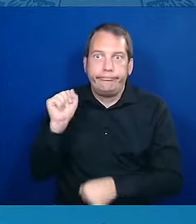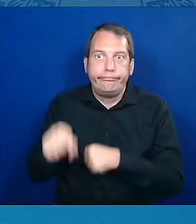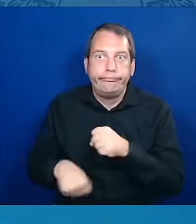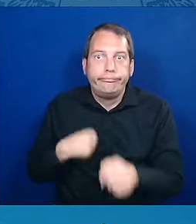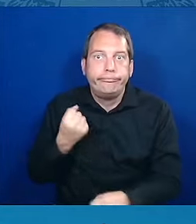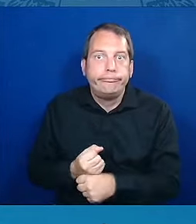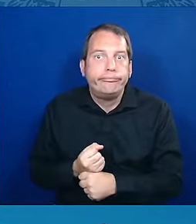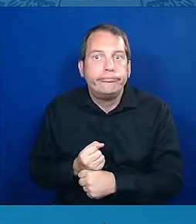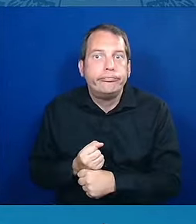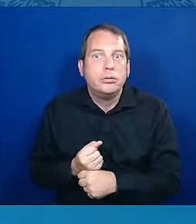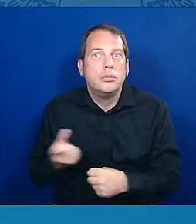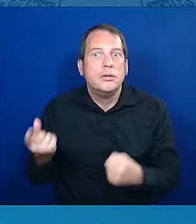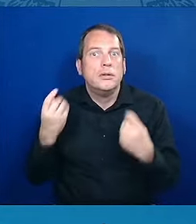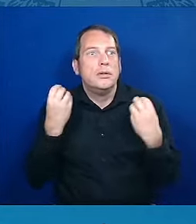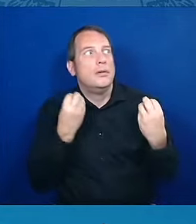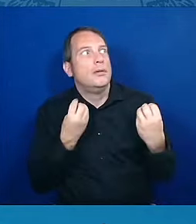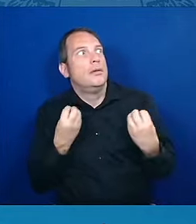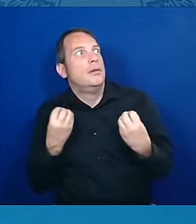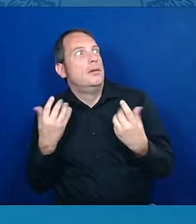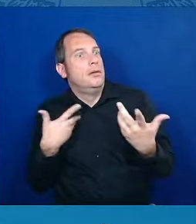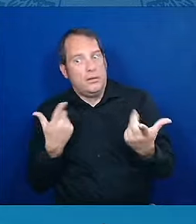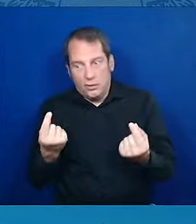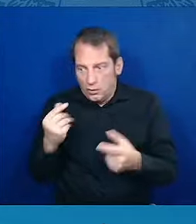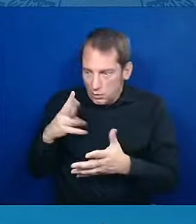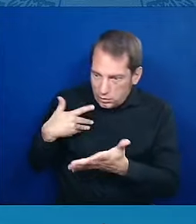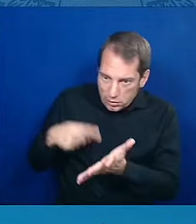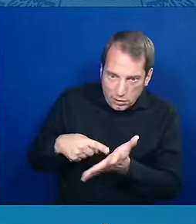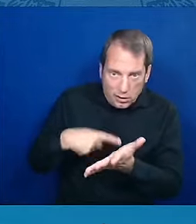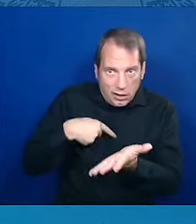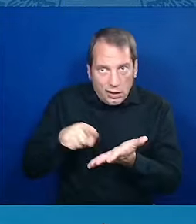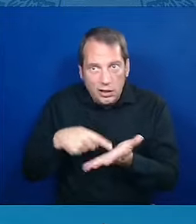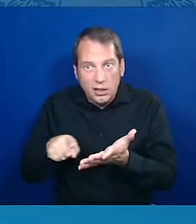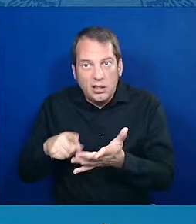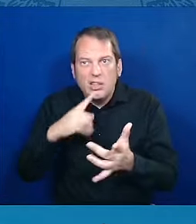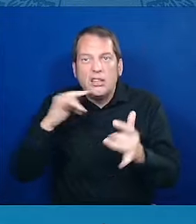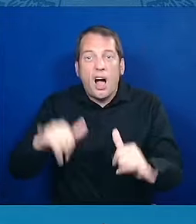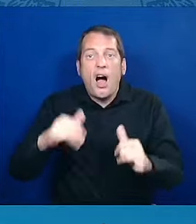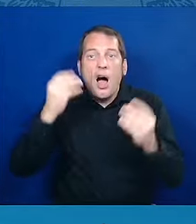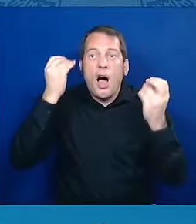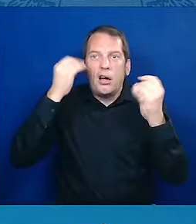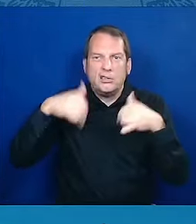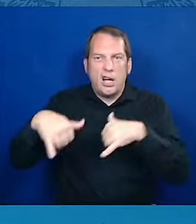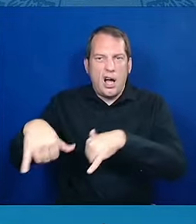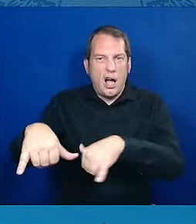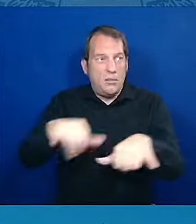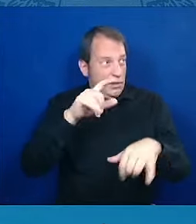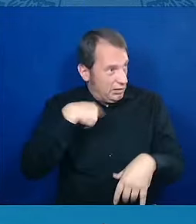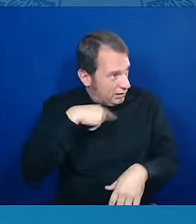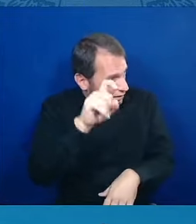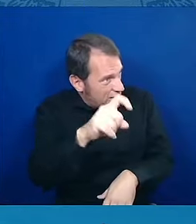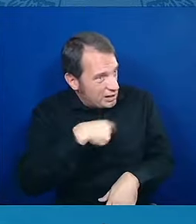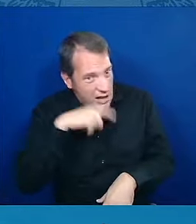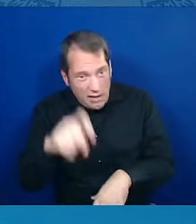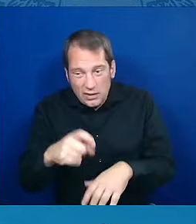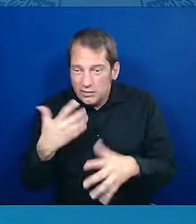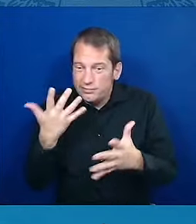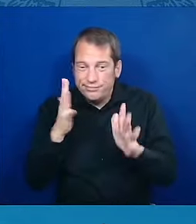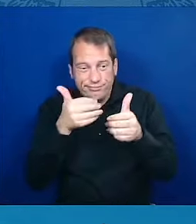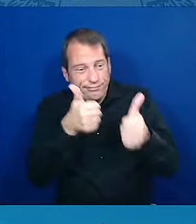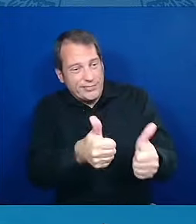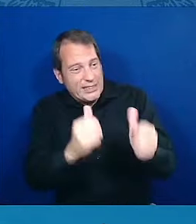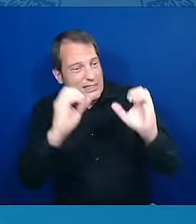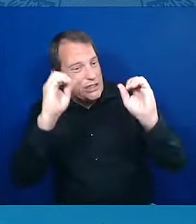profession I love to just be able to pay my bills? But I did it, I didn't leave, because I love what I do and I